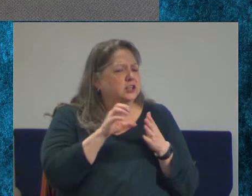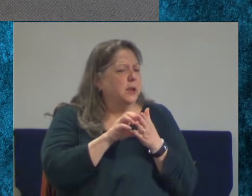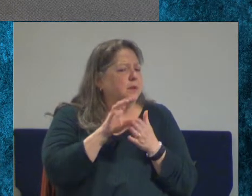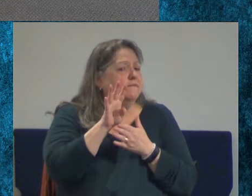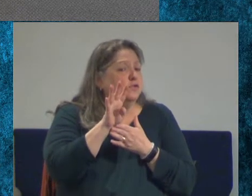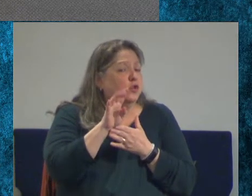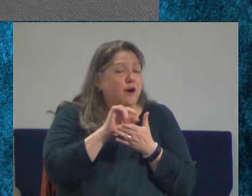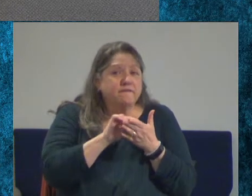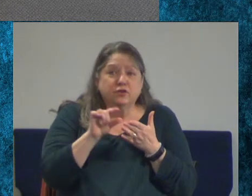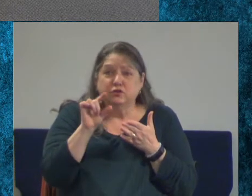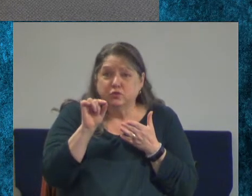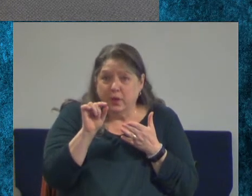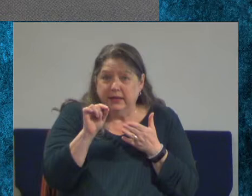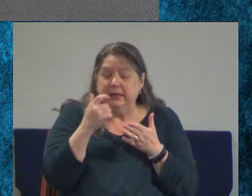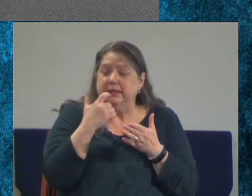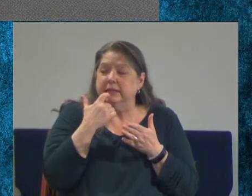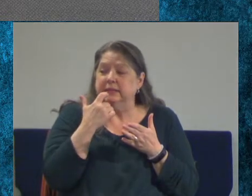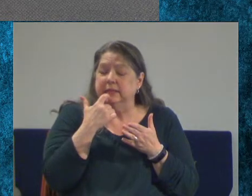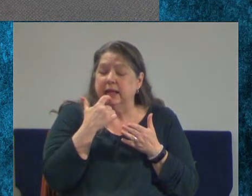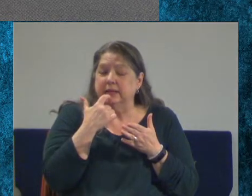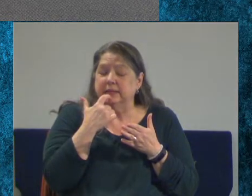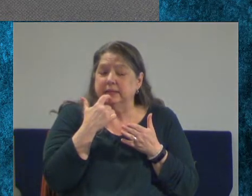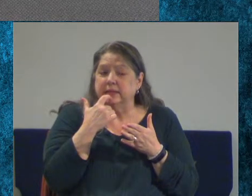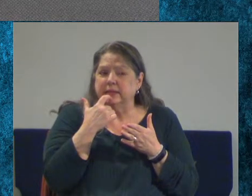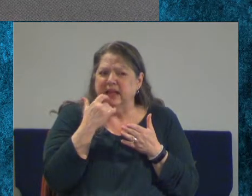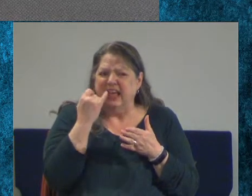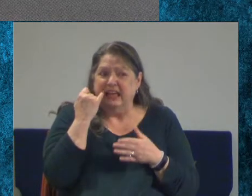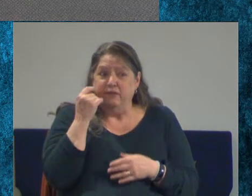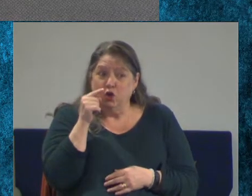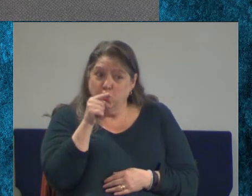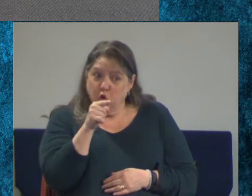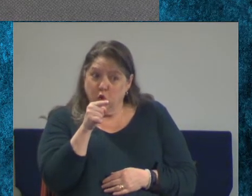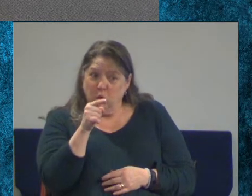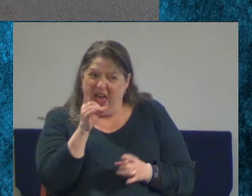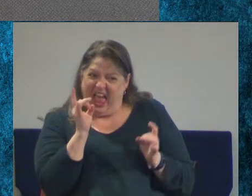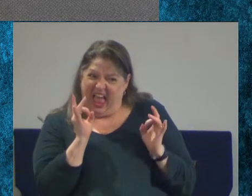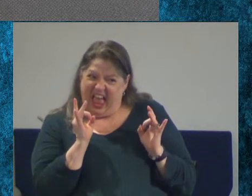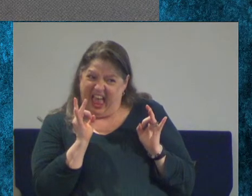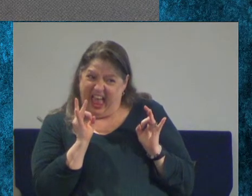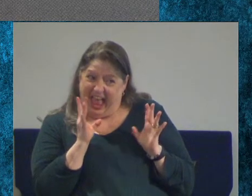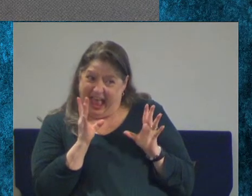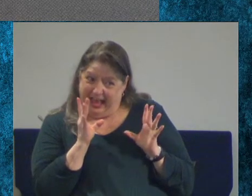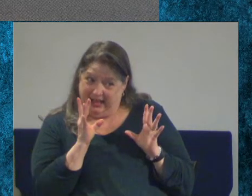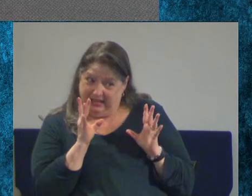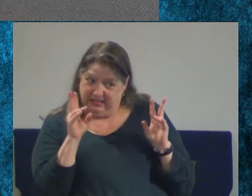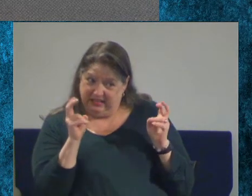where it says there, he says, if you hate your brother,